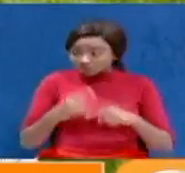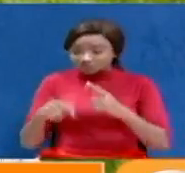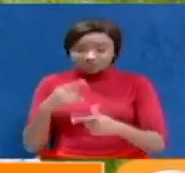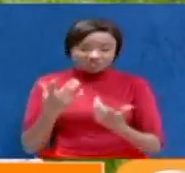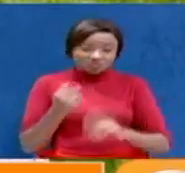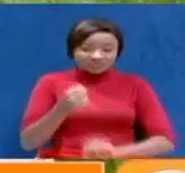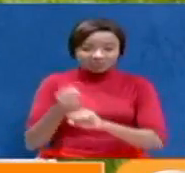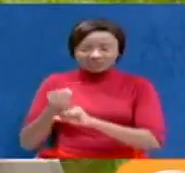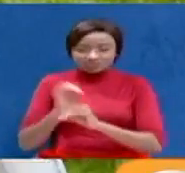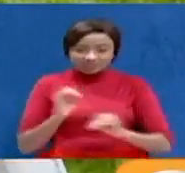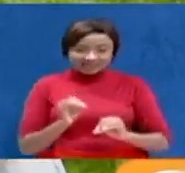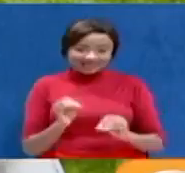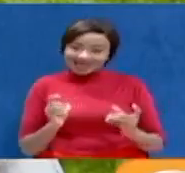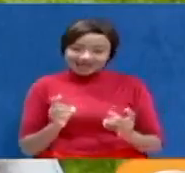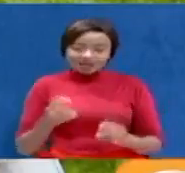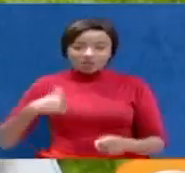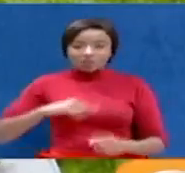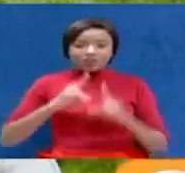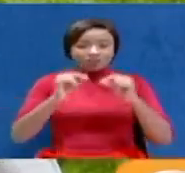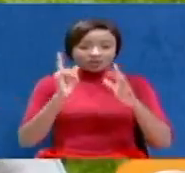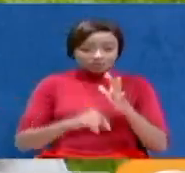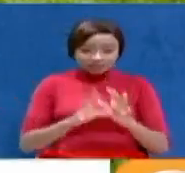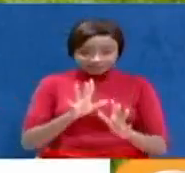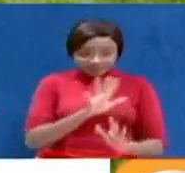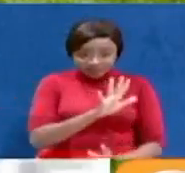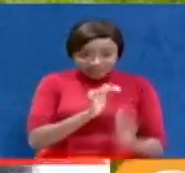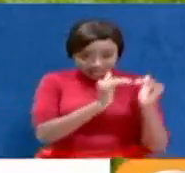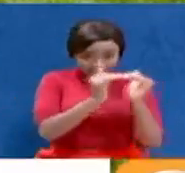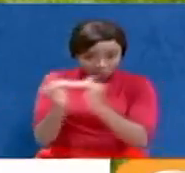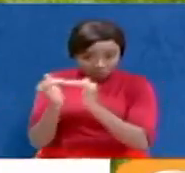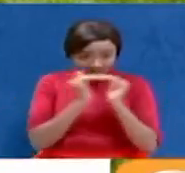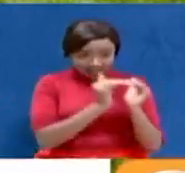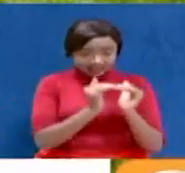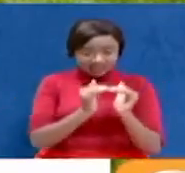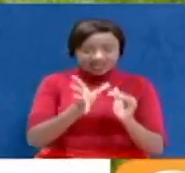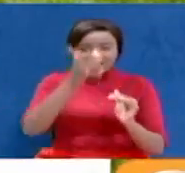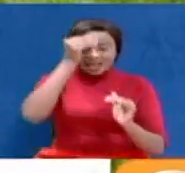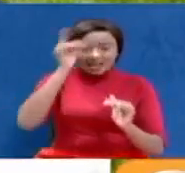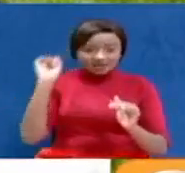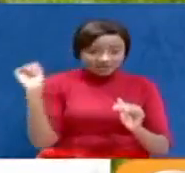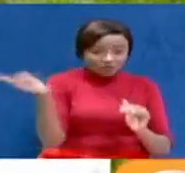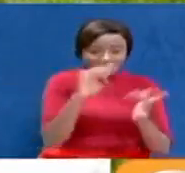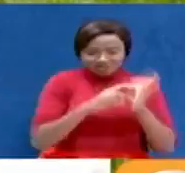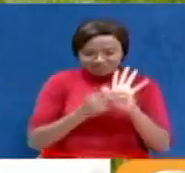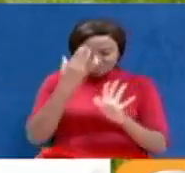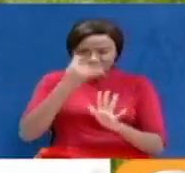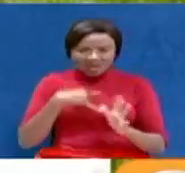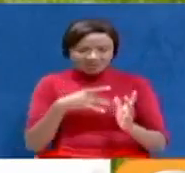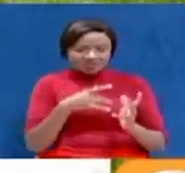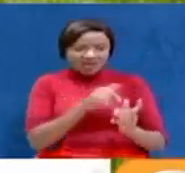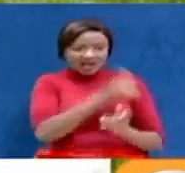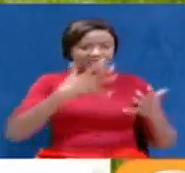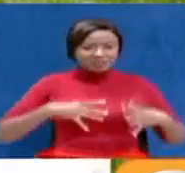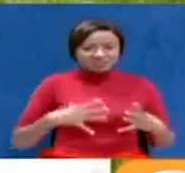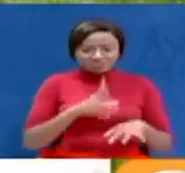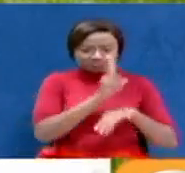go on. We are saying that if learning is for all, equality and equity in learning, why are we disadvantaging some students